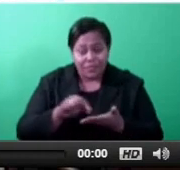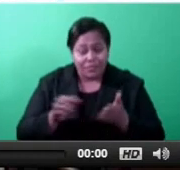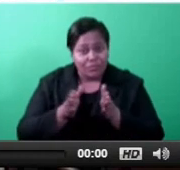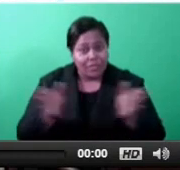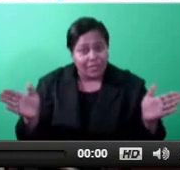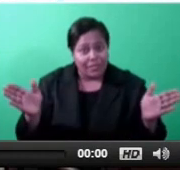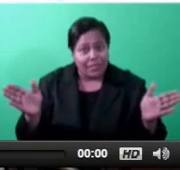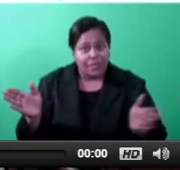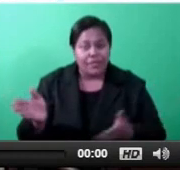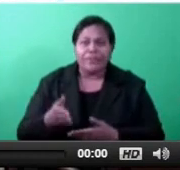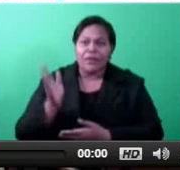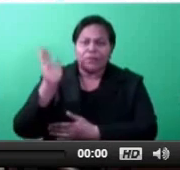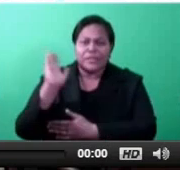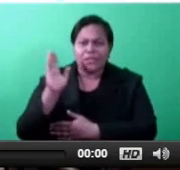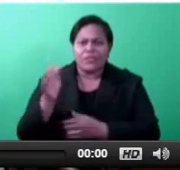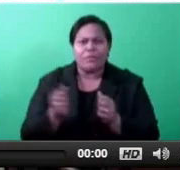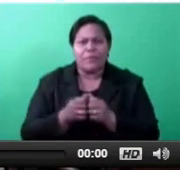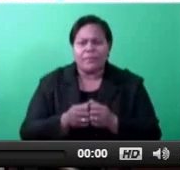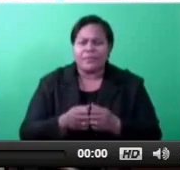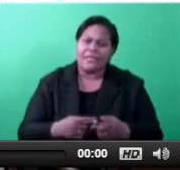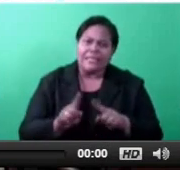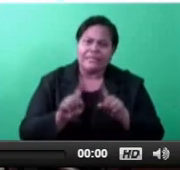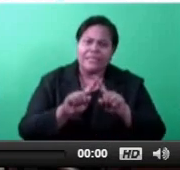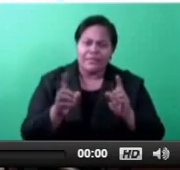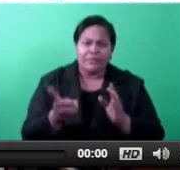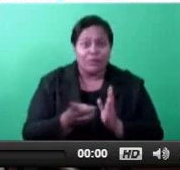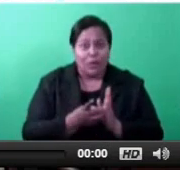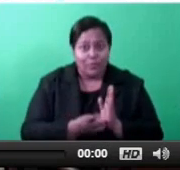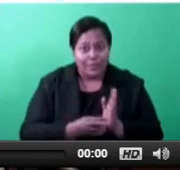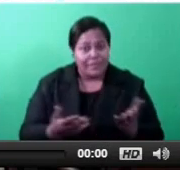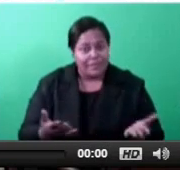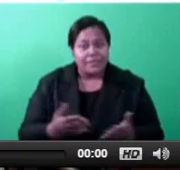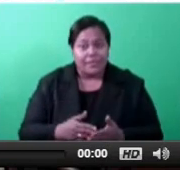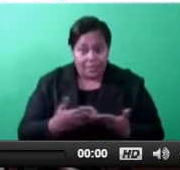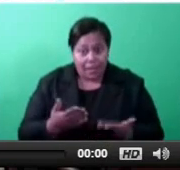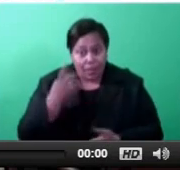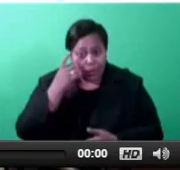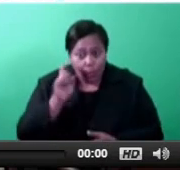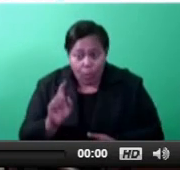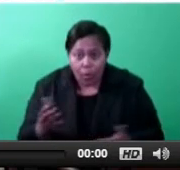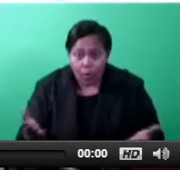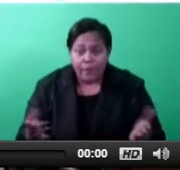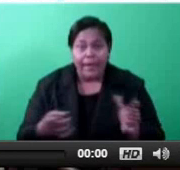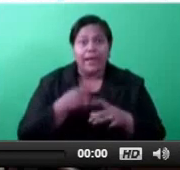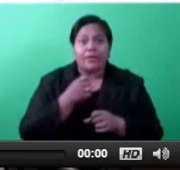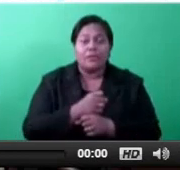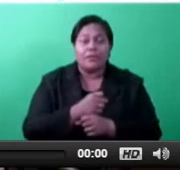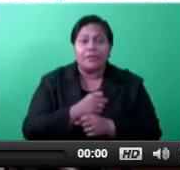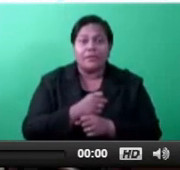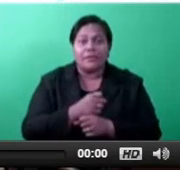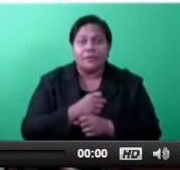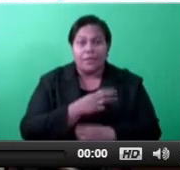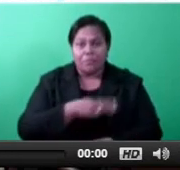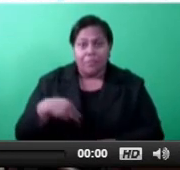Presentation of papers and certain documents. Honourable members, I call upon the Attorney General and